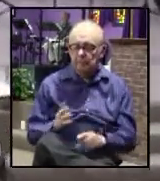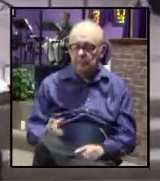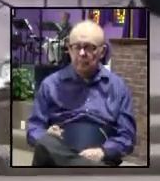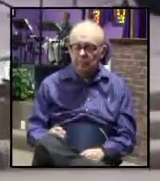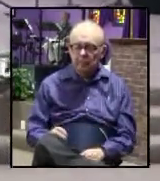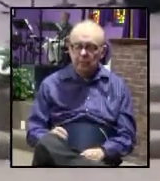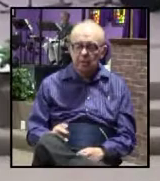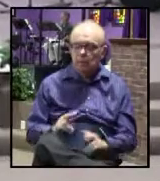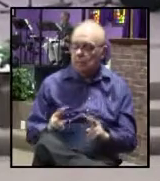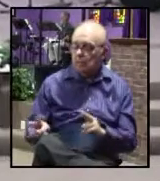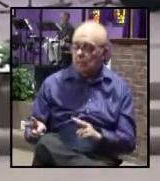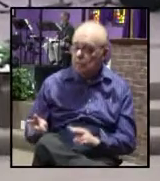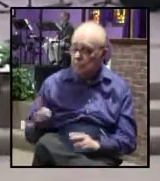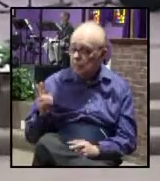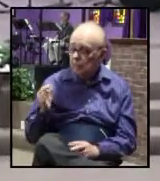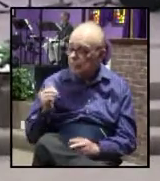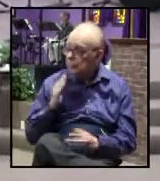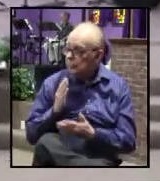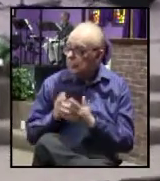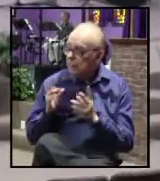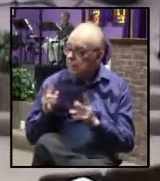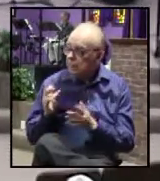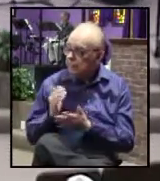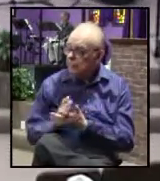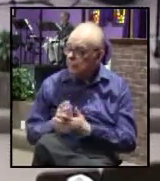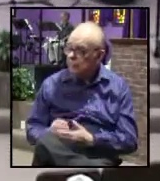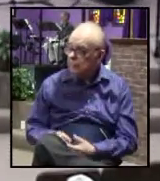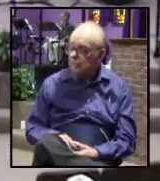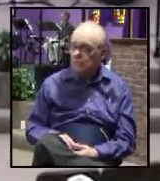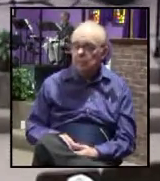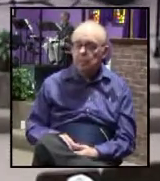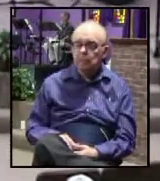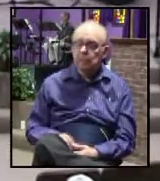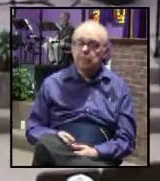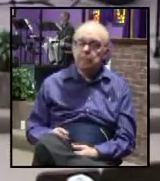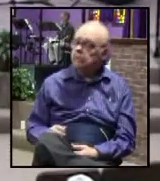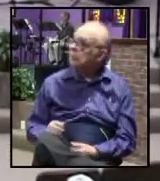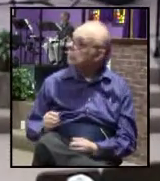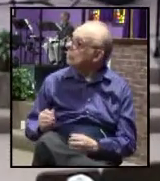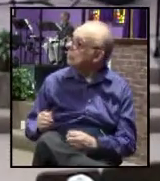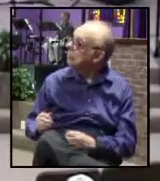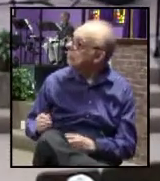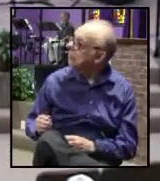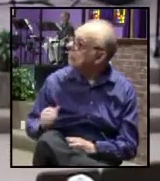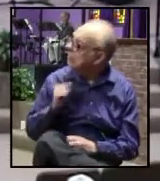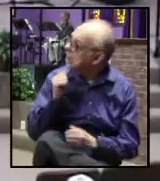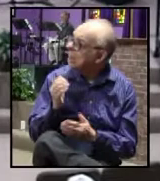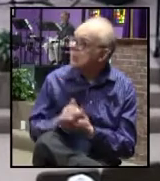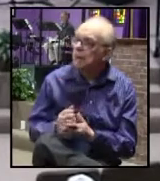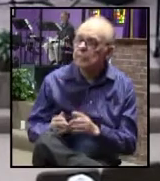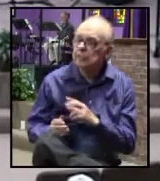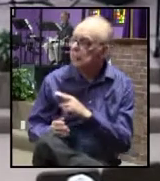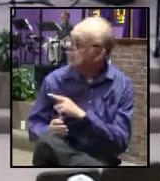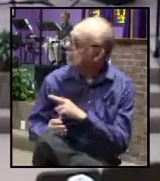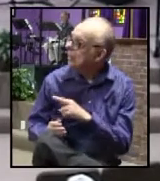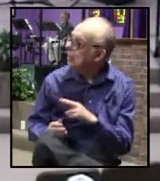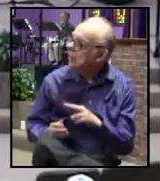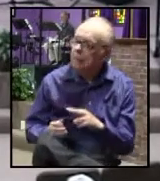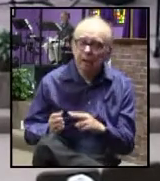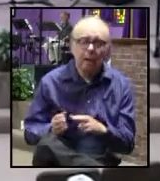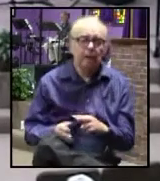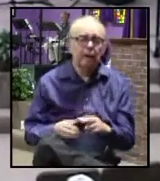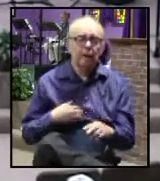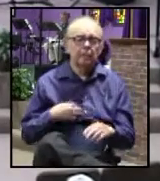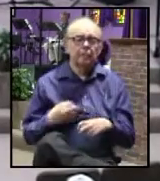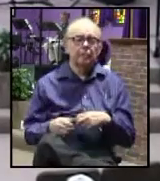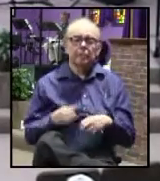Drove by, oh man, I hope somebody stops. You just rubberneck your way along. Or you see somebody in distress